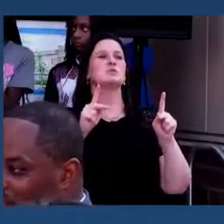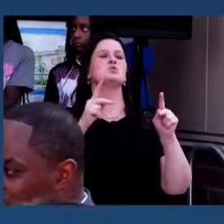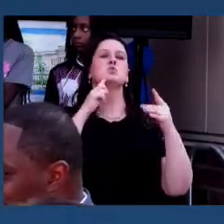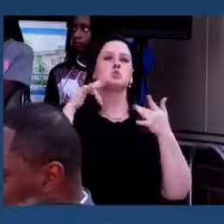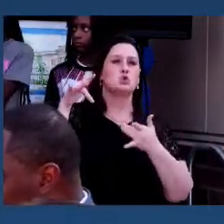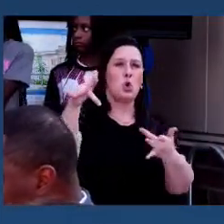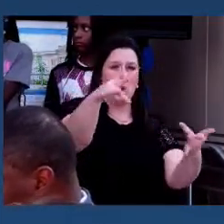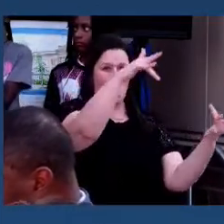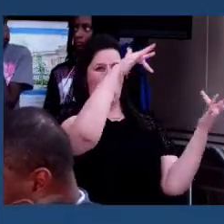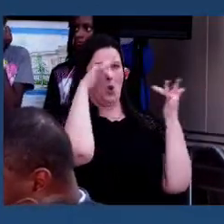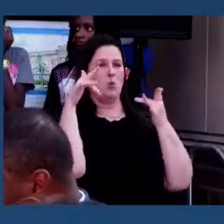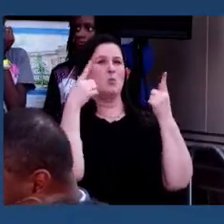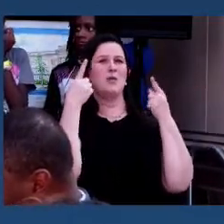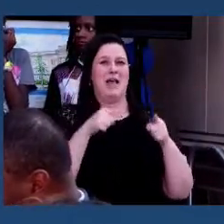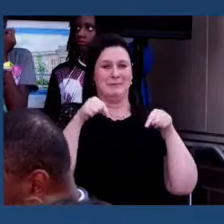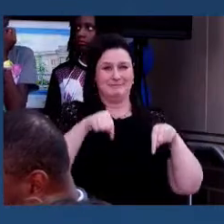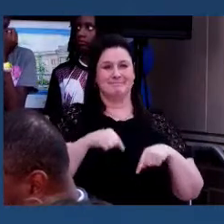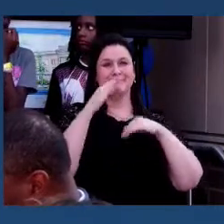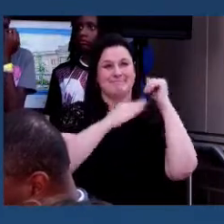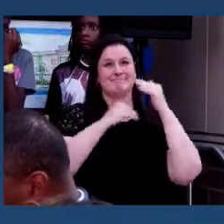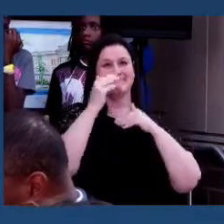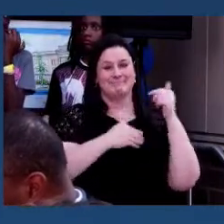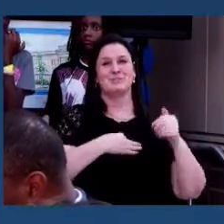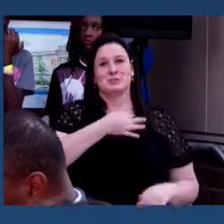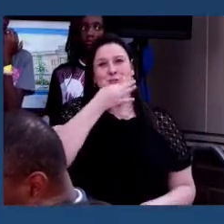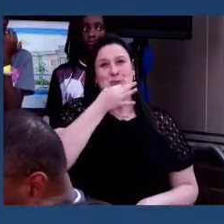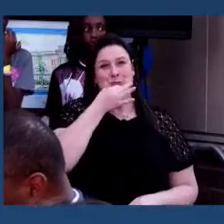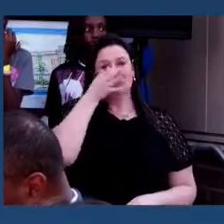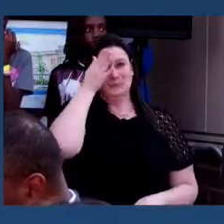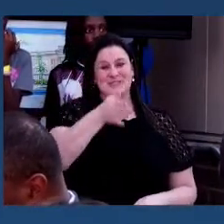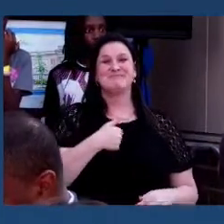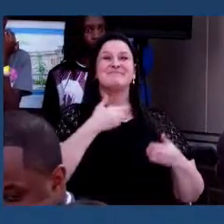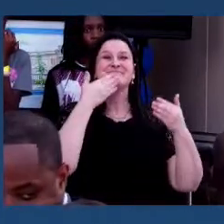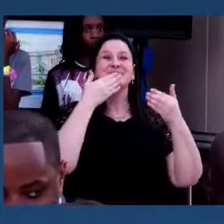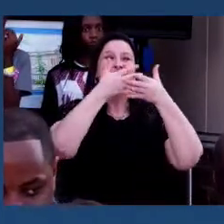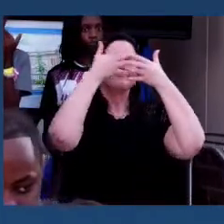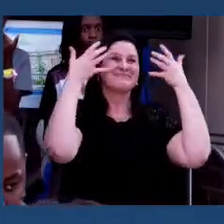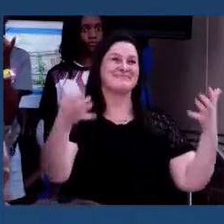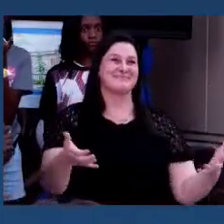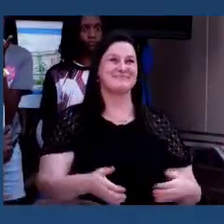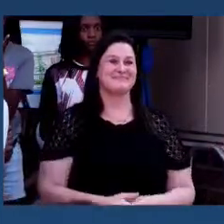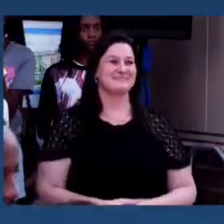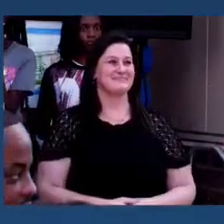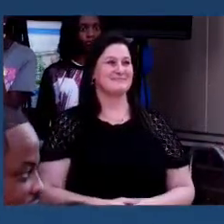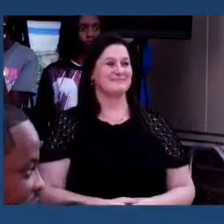tours that'll be happening here in the building soon thereafter. Thank you very much.